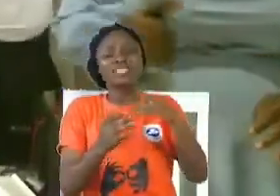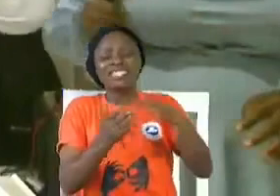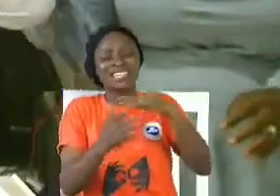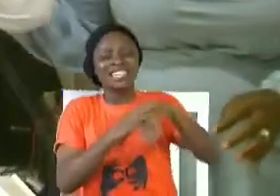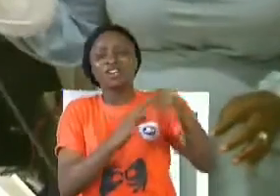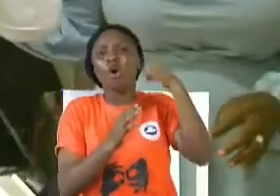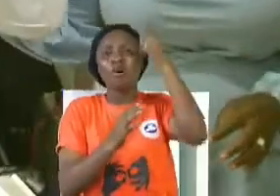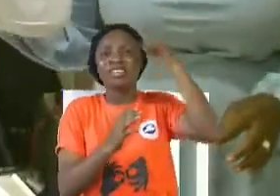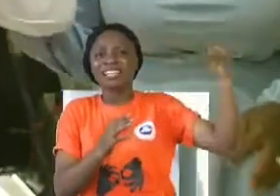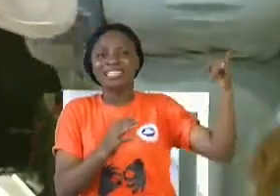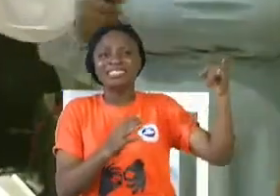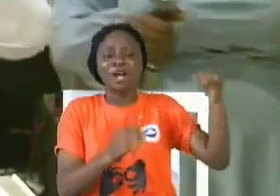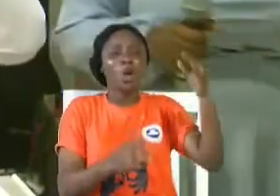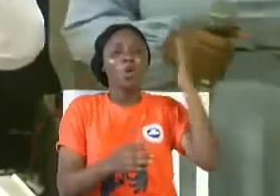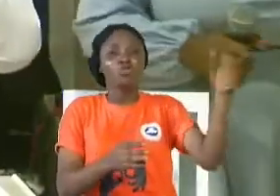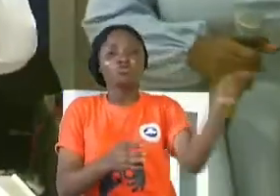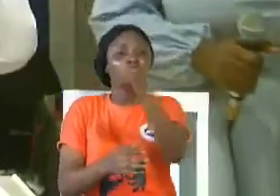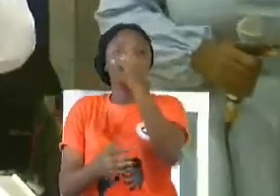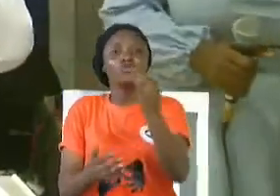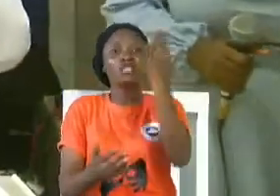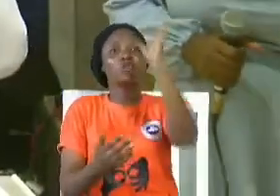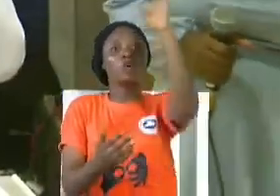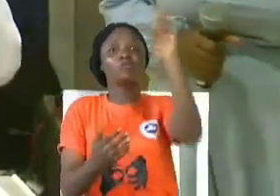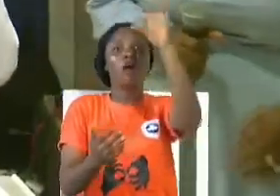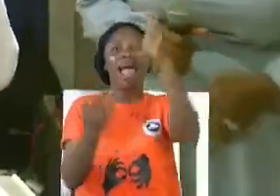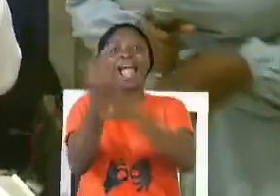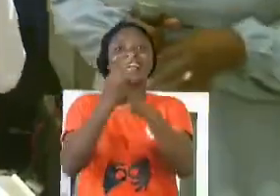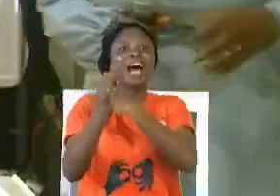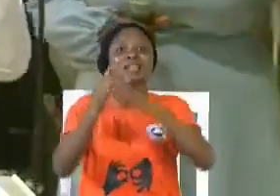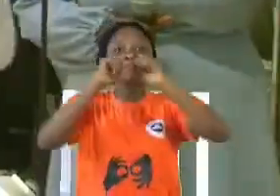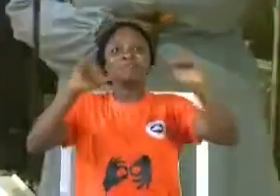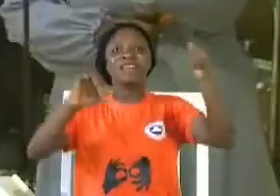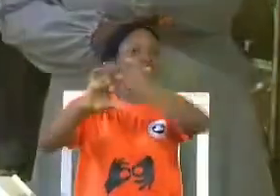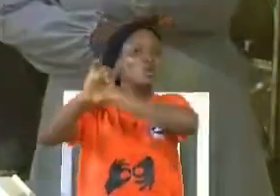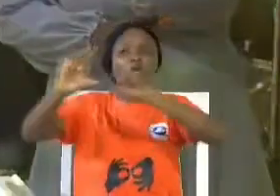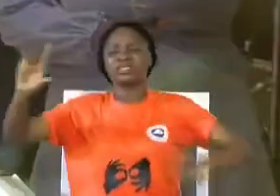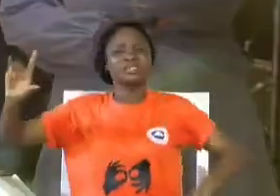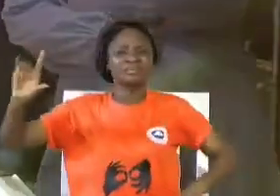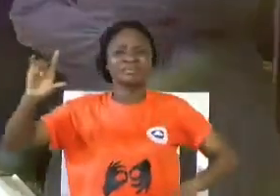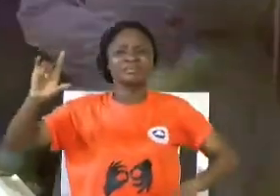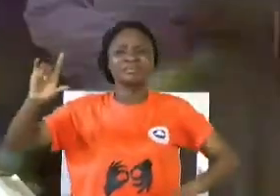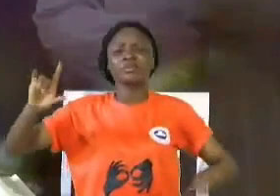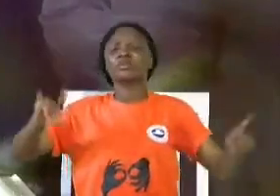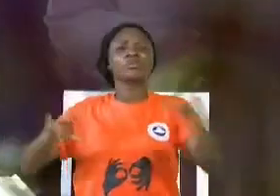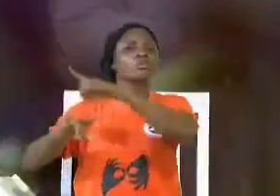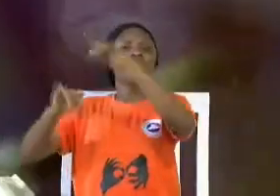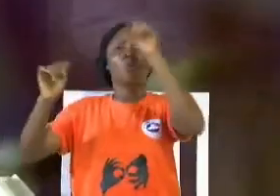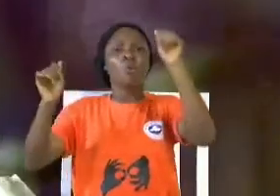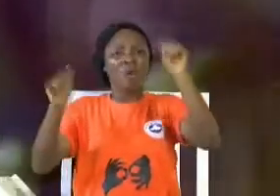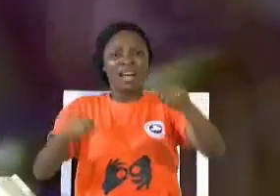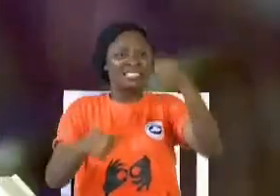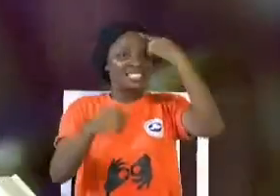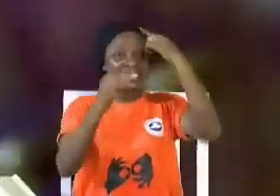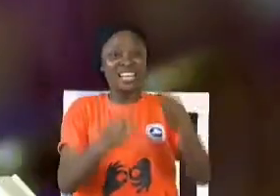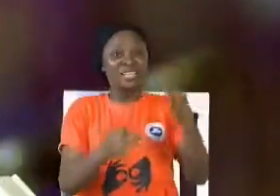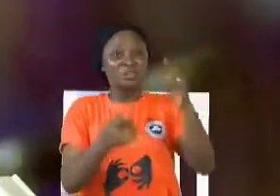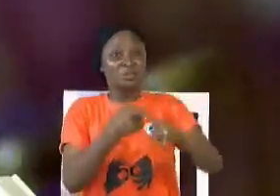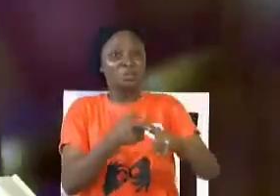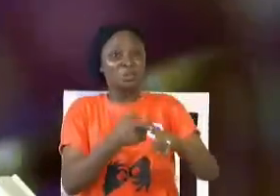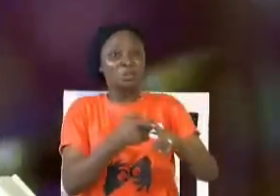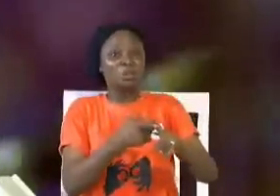understanding. Would you lift your hands and bless the Lord? You can decide to sing in the Holy